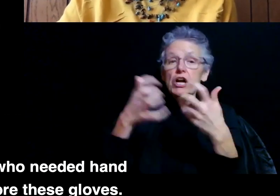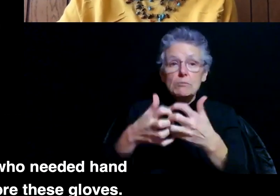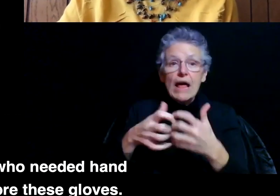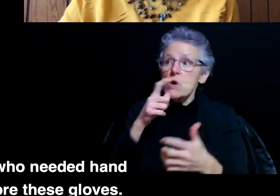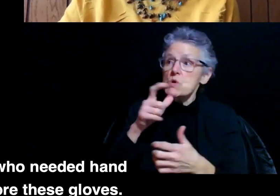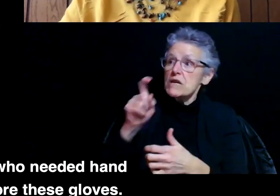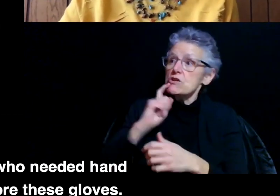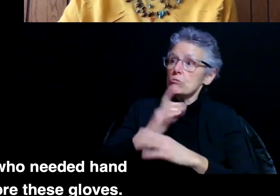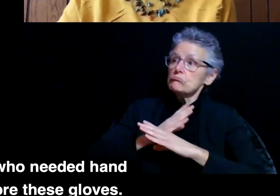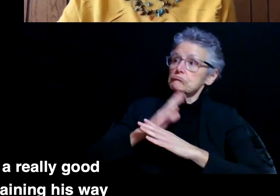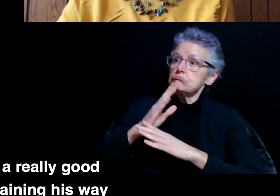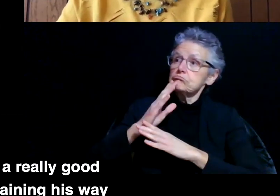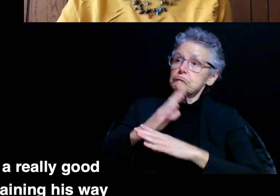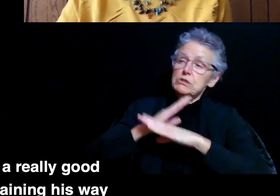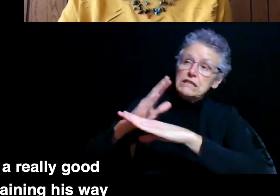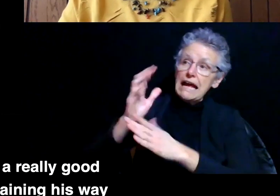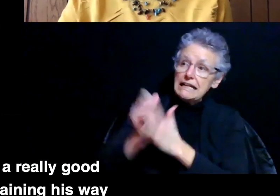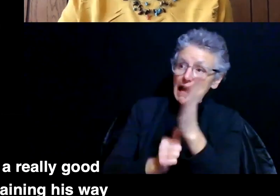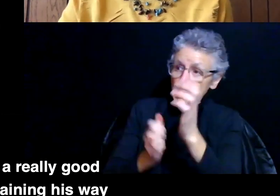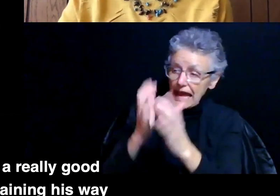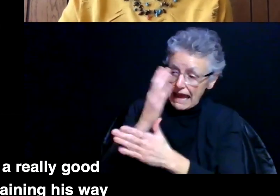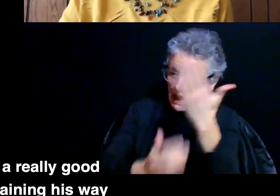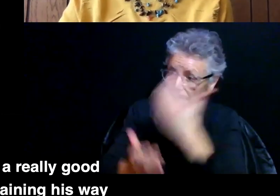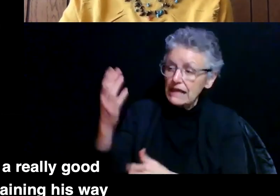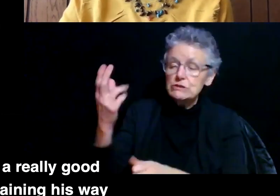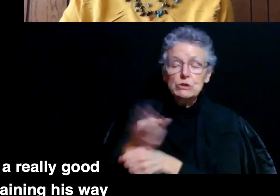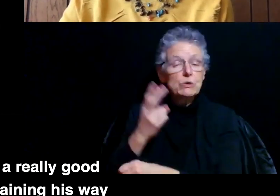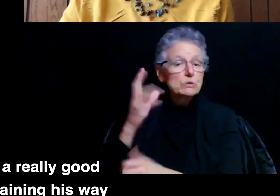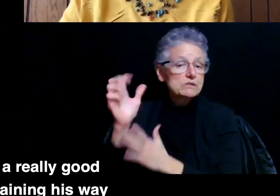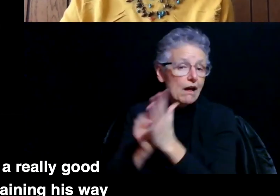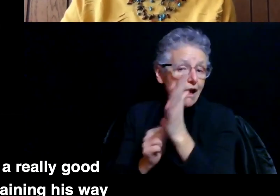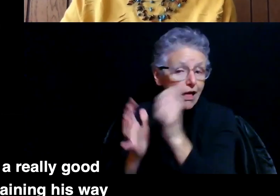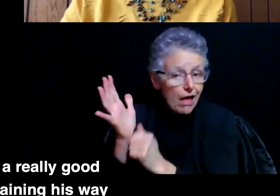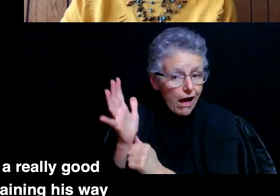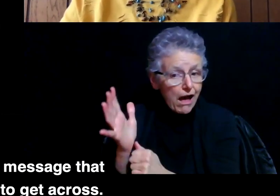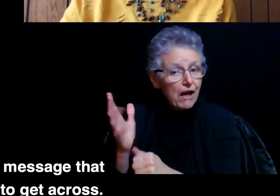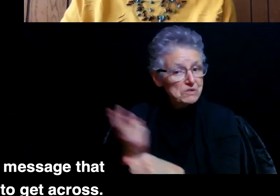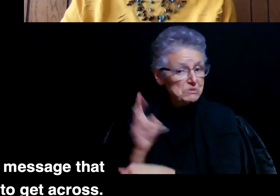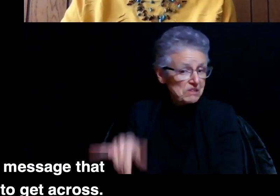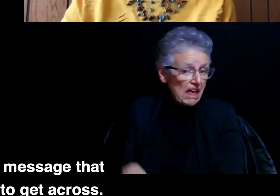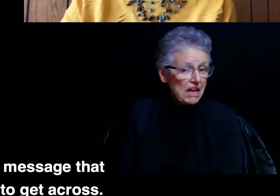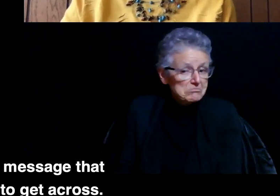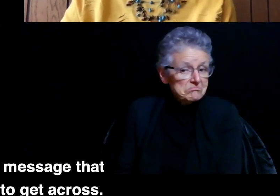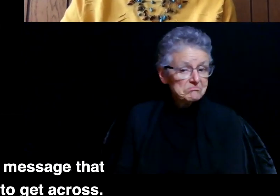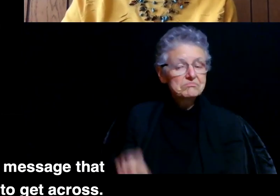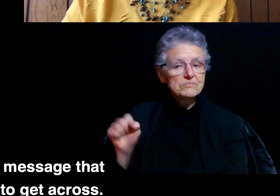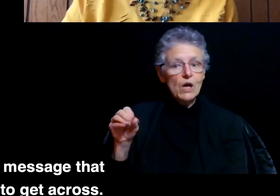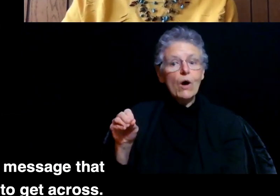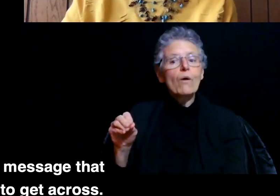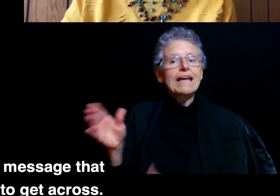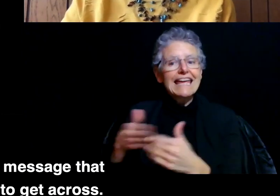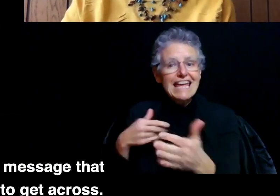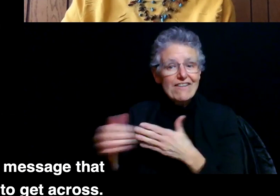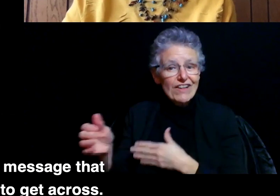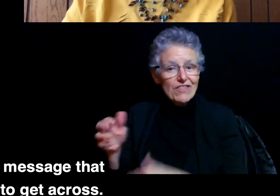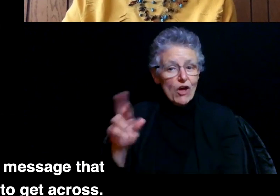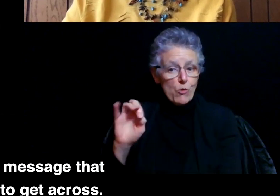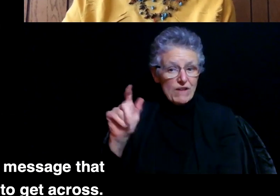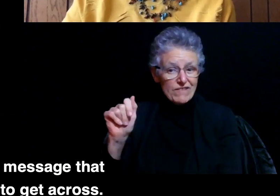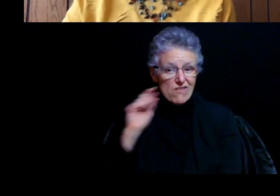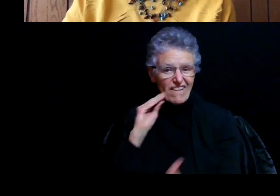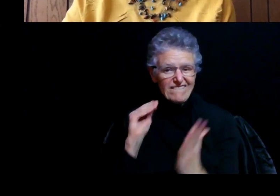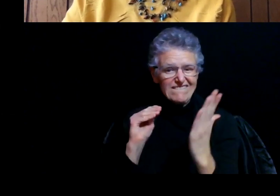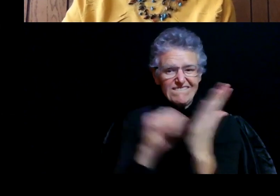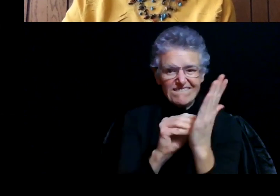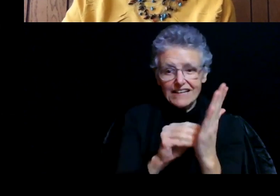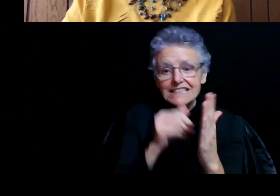protection wore these gloves. So he had a really good way of explaining his way around the message that he wanted to get across.